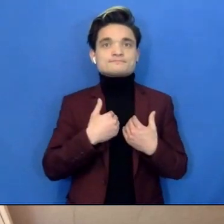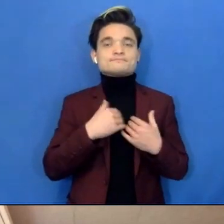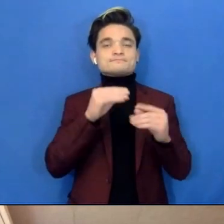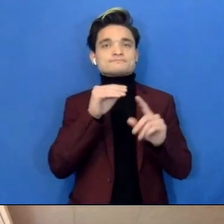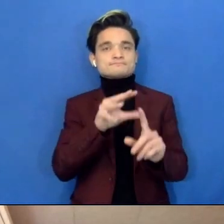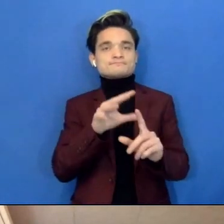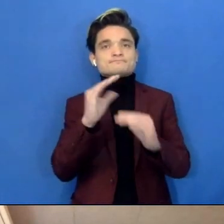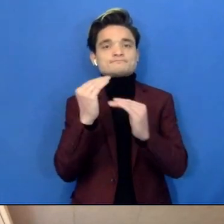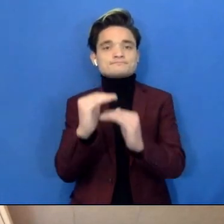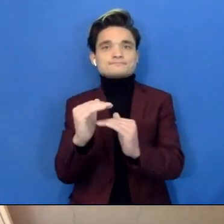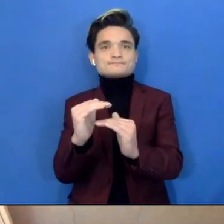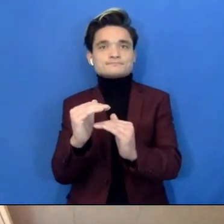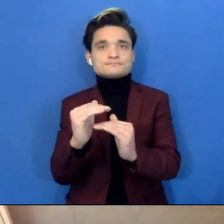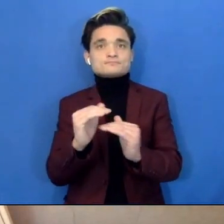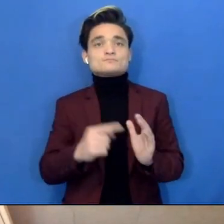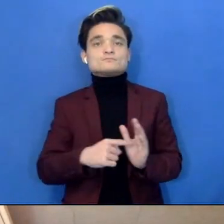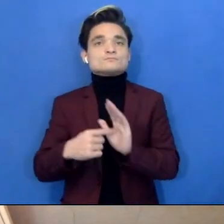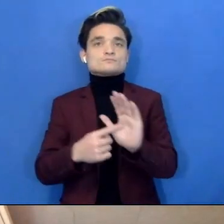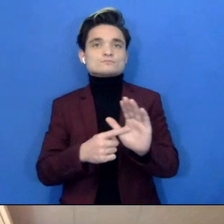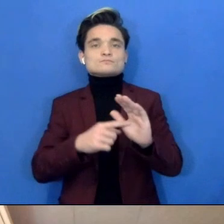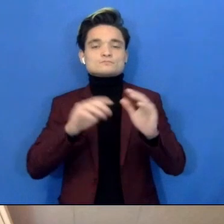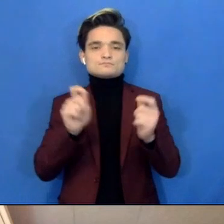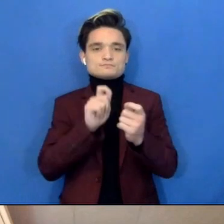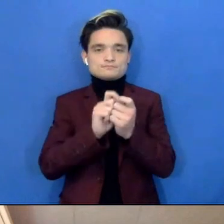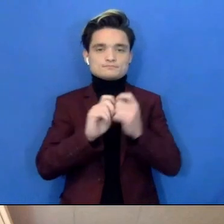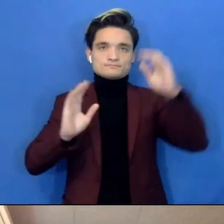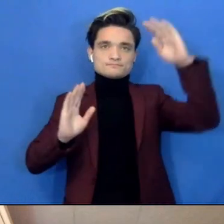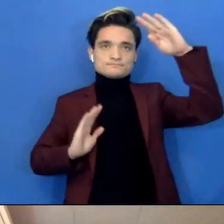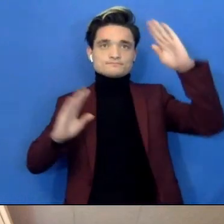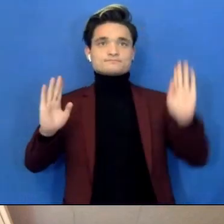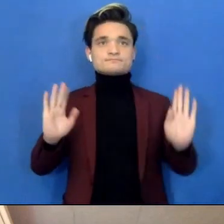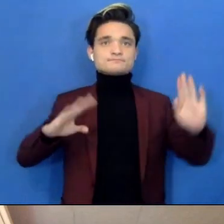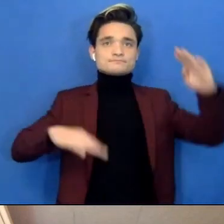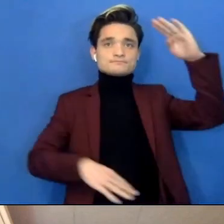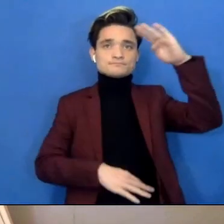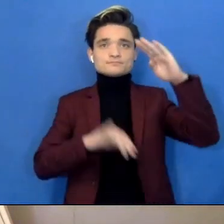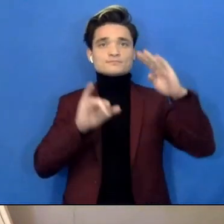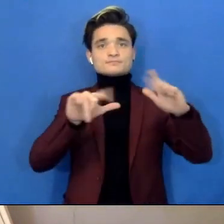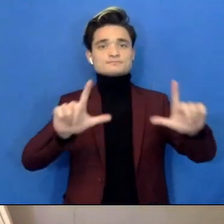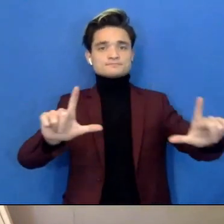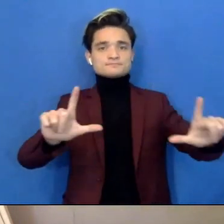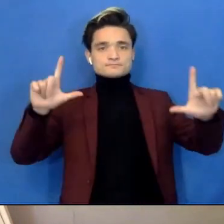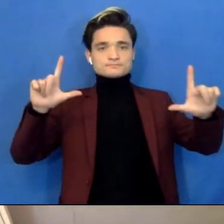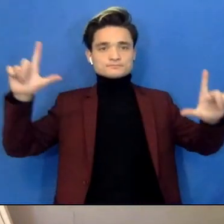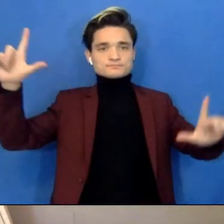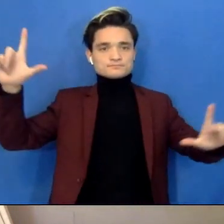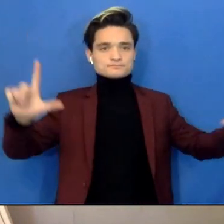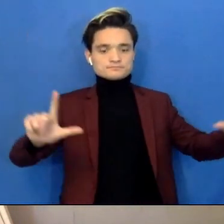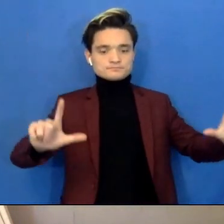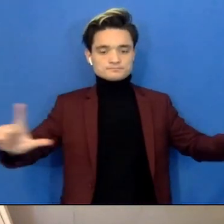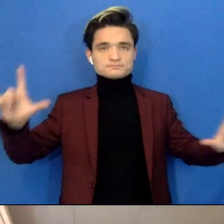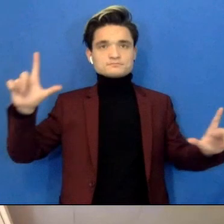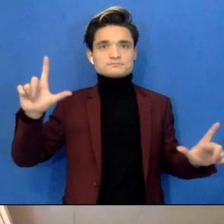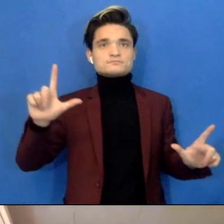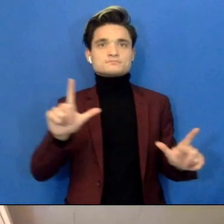showing. So if it's a close-up, if we're going to deliver a line of dialogue or context, then it's probably going to be close-up.